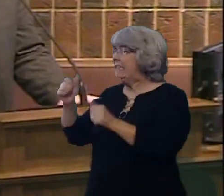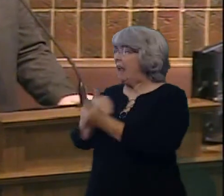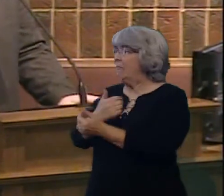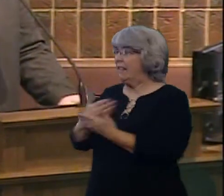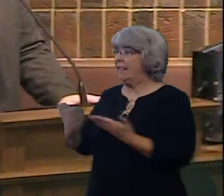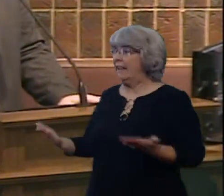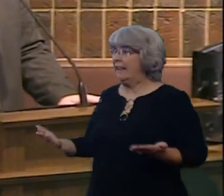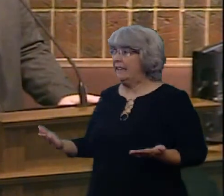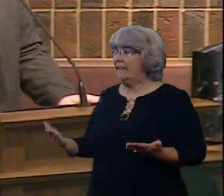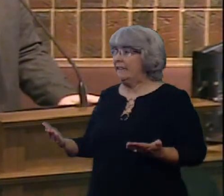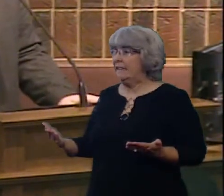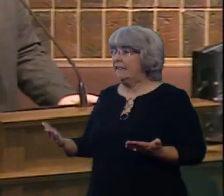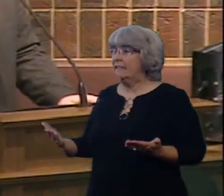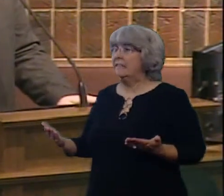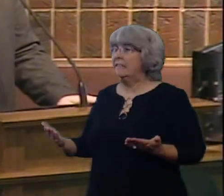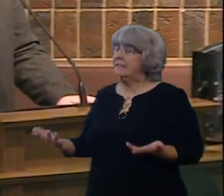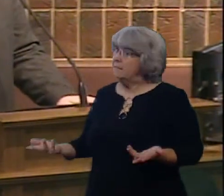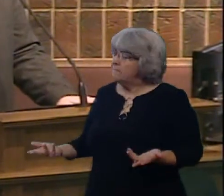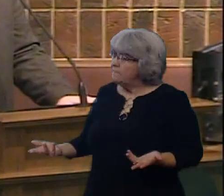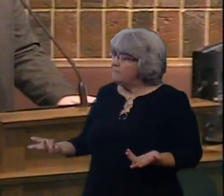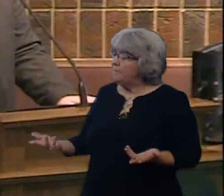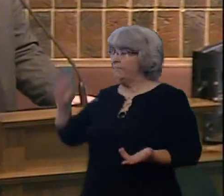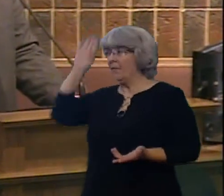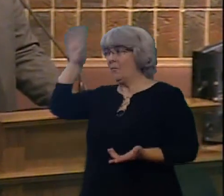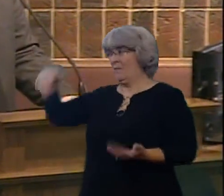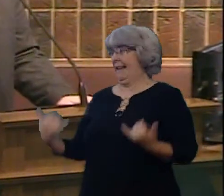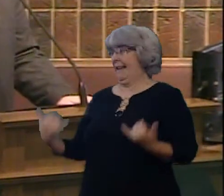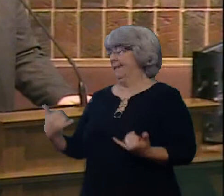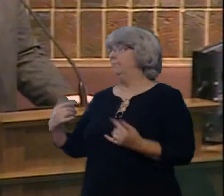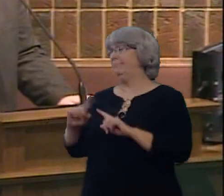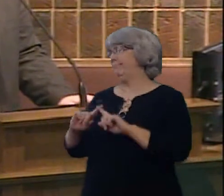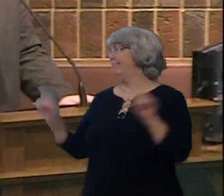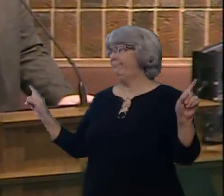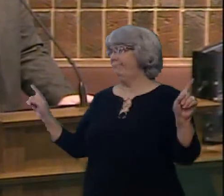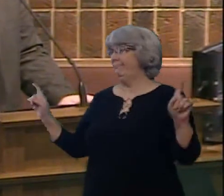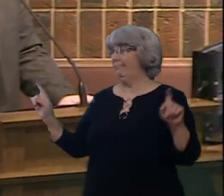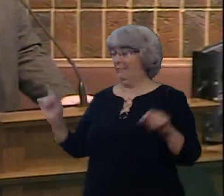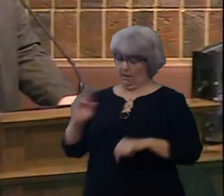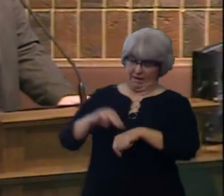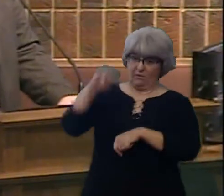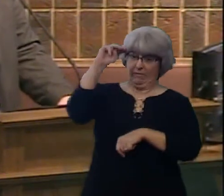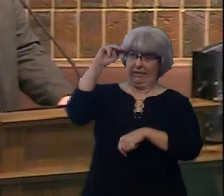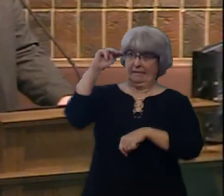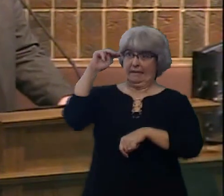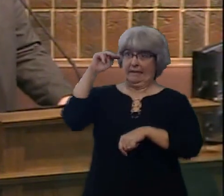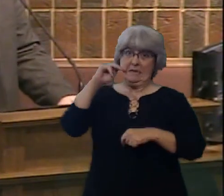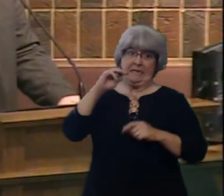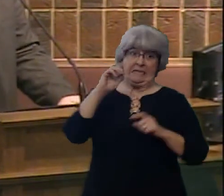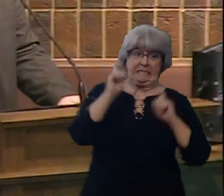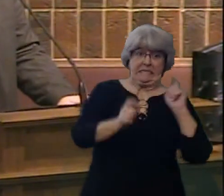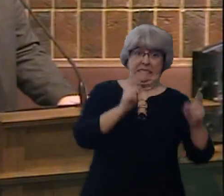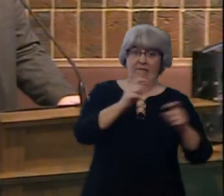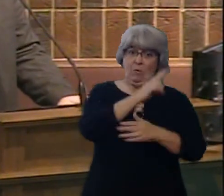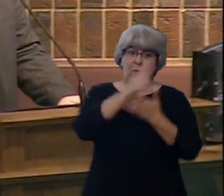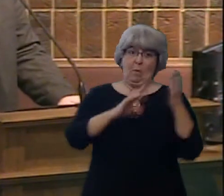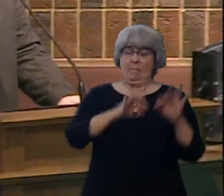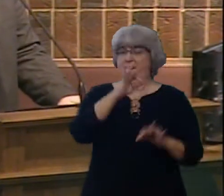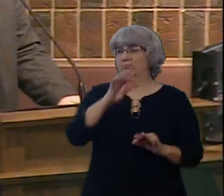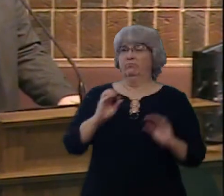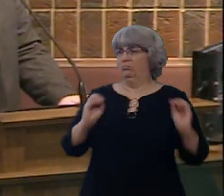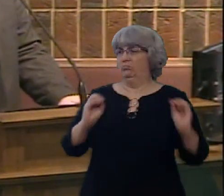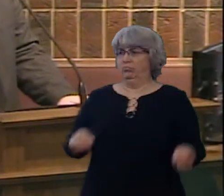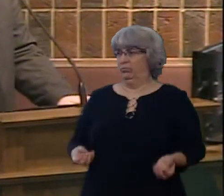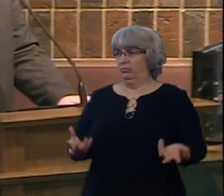different time today. We don't have miraculous gifts of the Holy Spirit. We don't have things that that